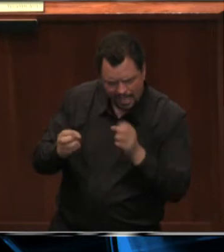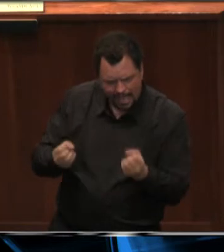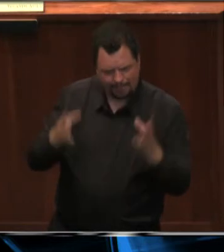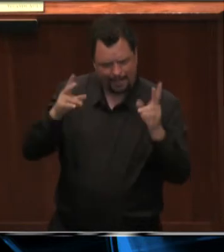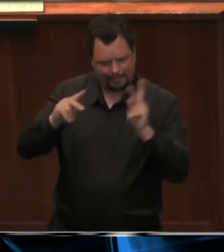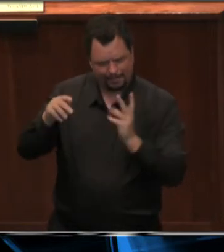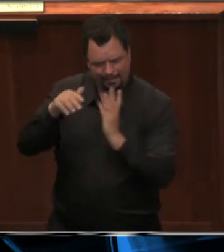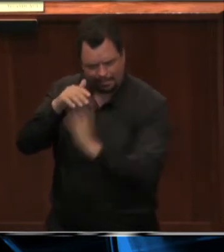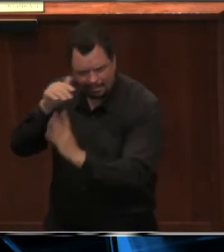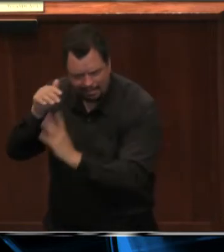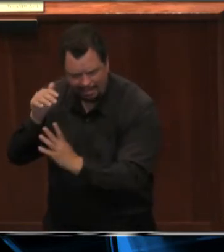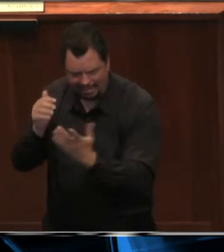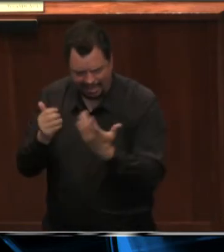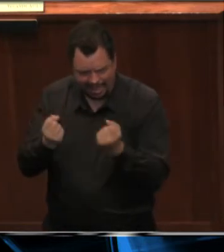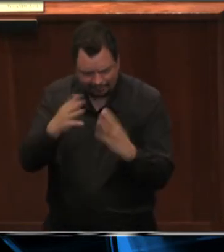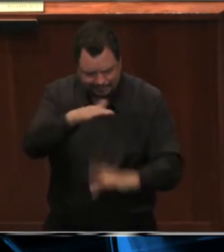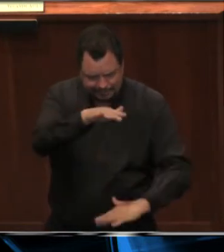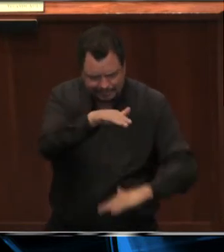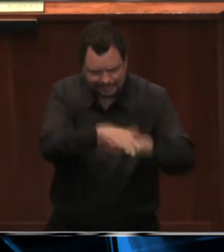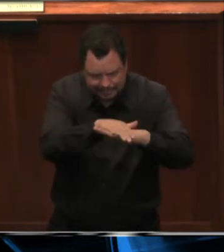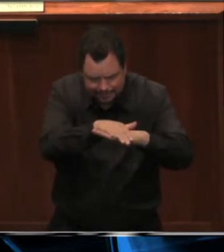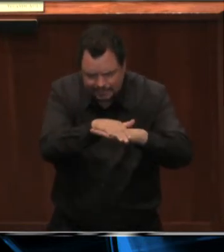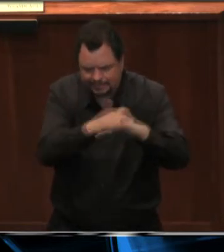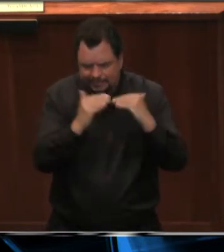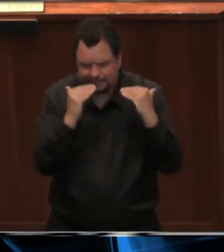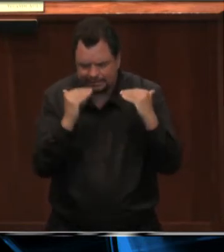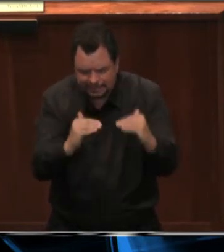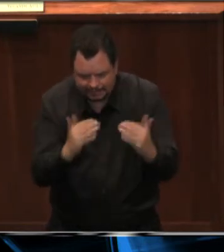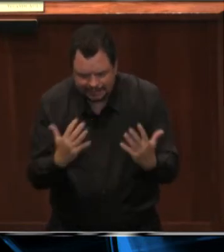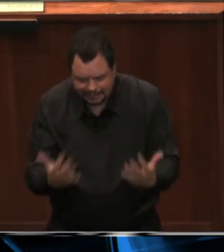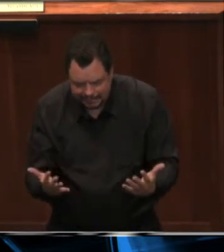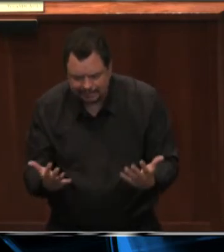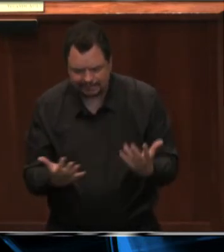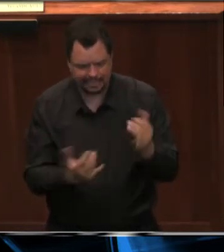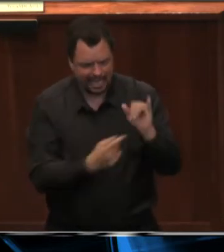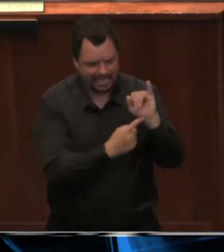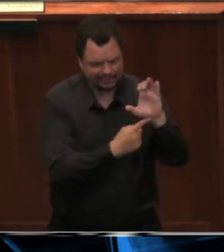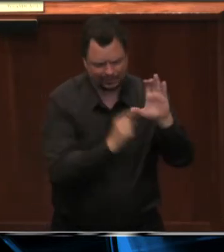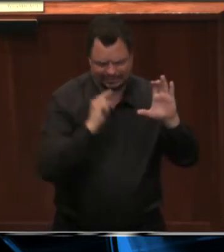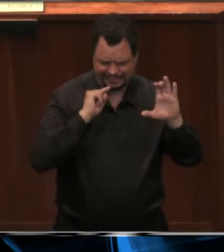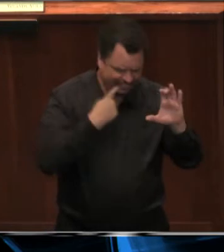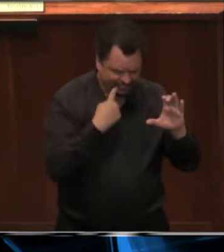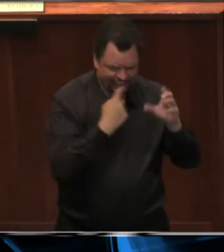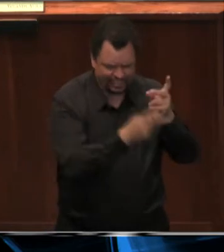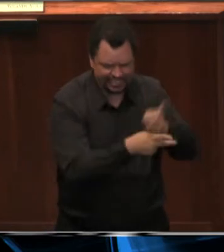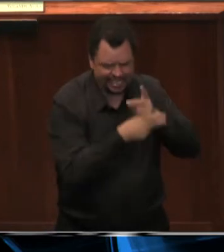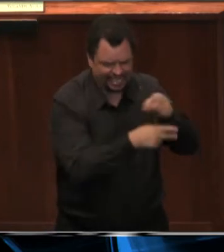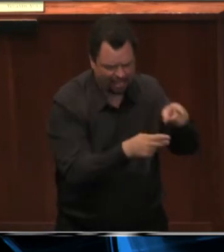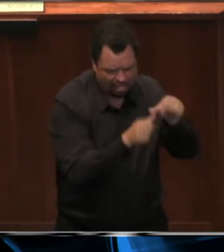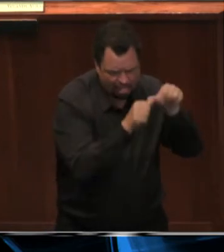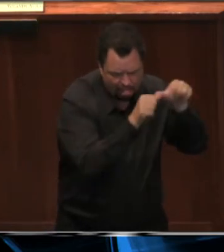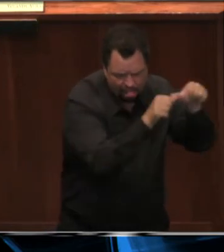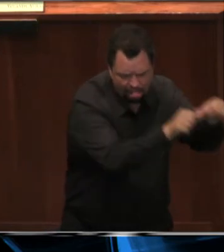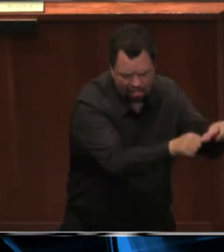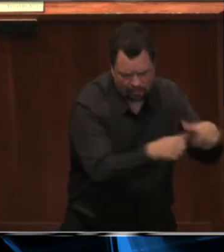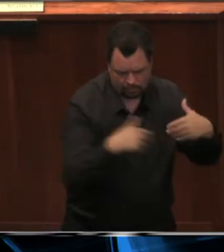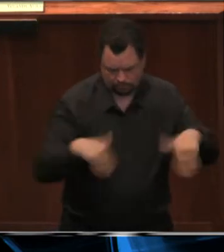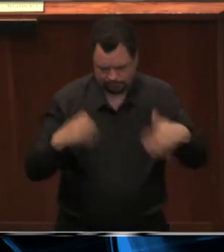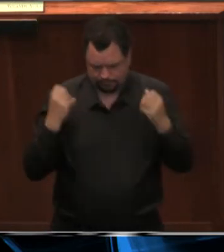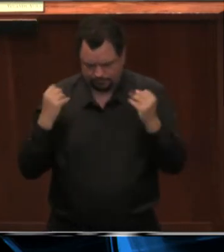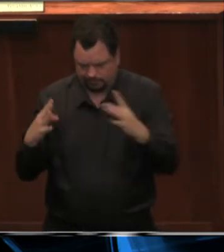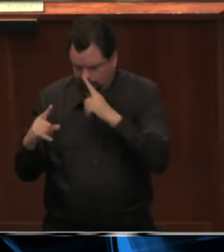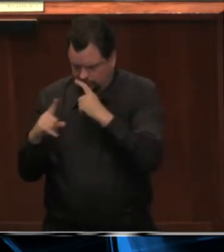and, baseline capacity versus surge capacity, it gets really quite complicated. And so we want to be very good stewards